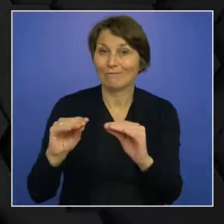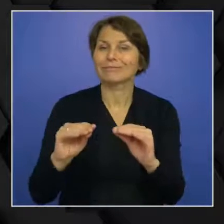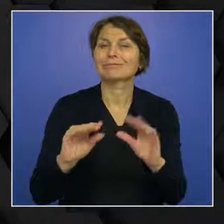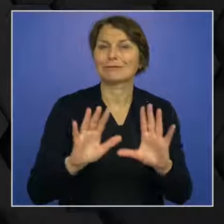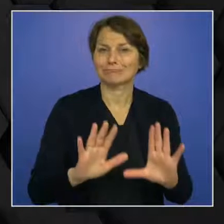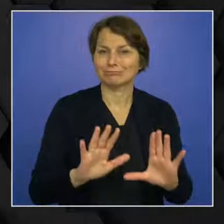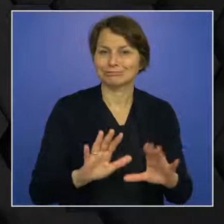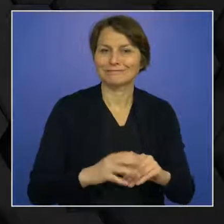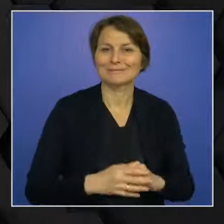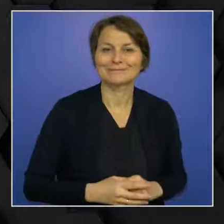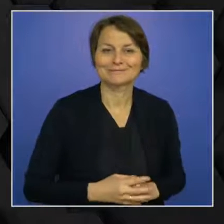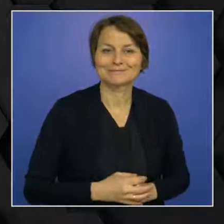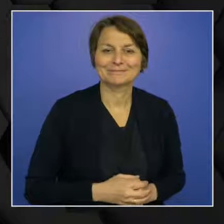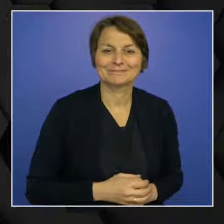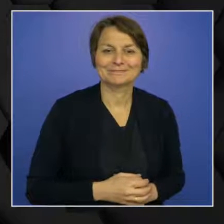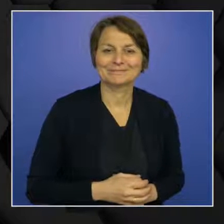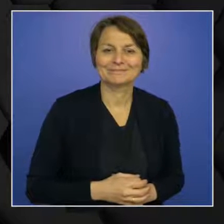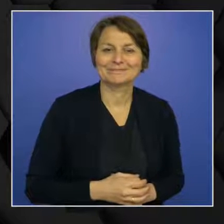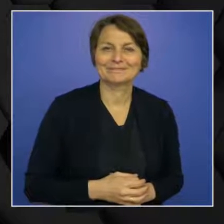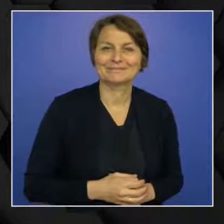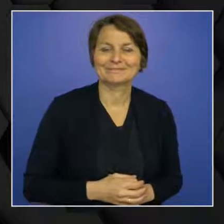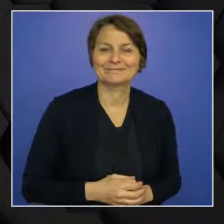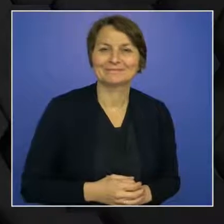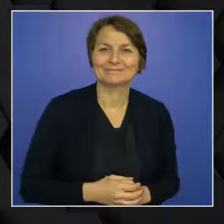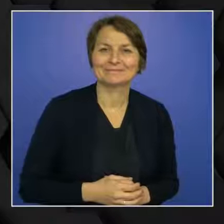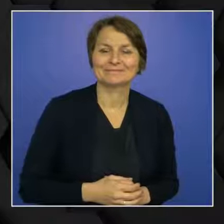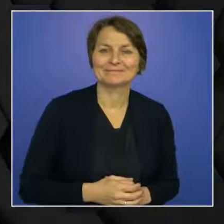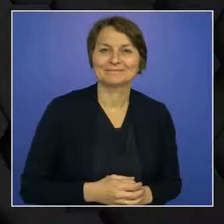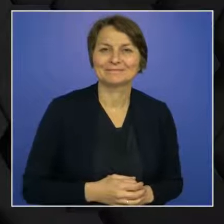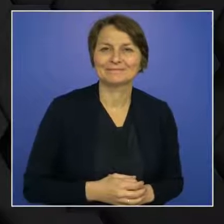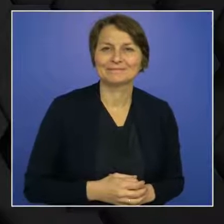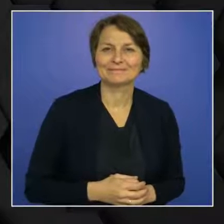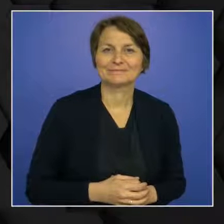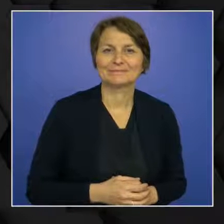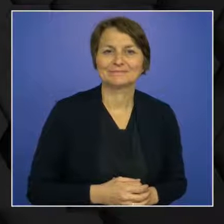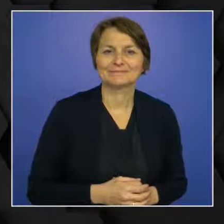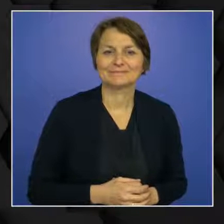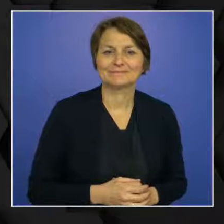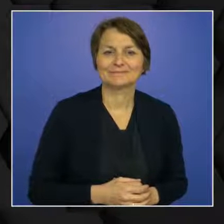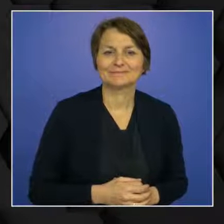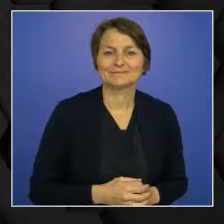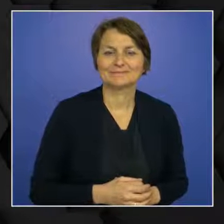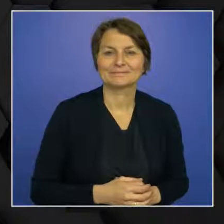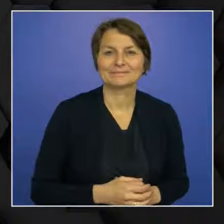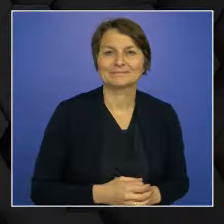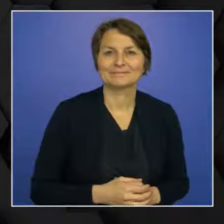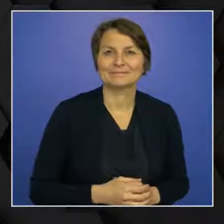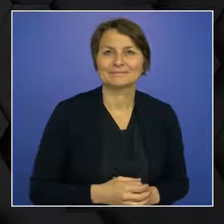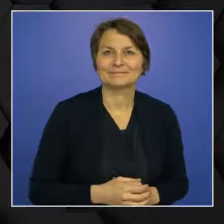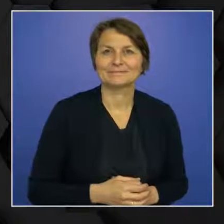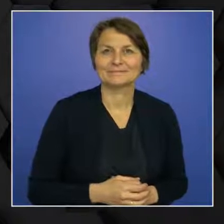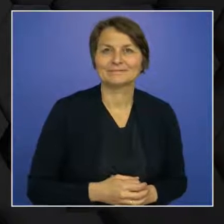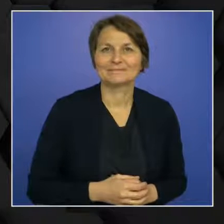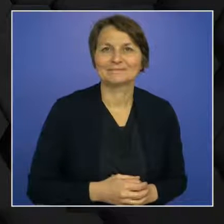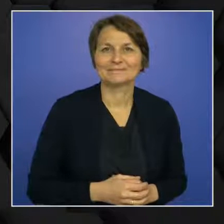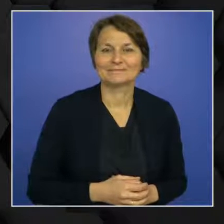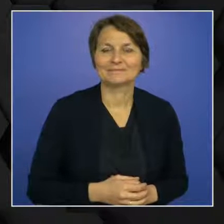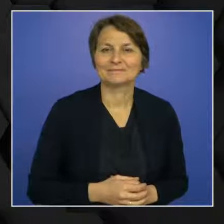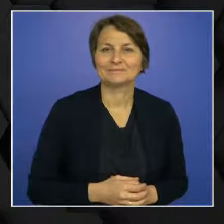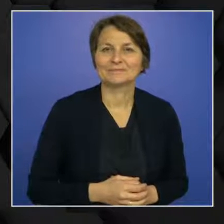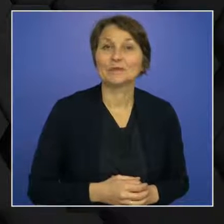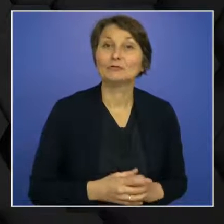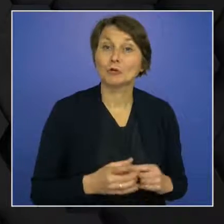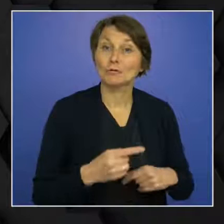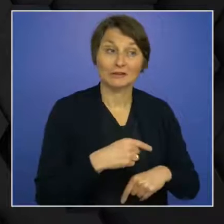it's processing. Yes, it's good. But it has created, so this was actually very fast. So there are